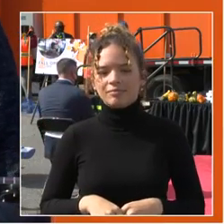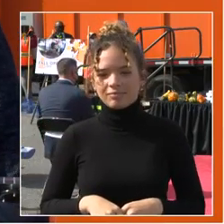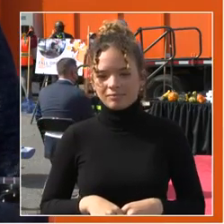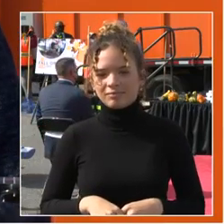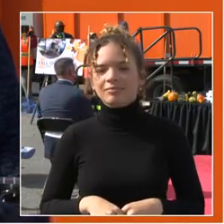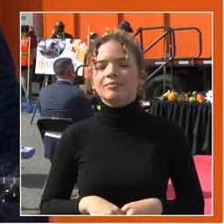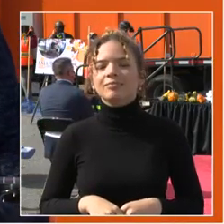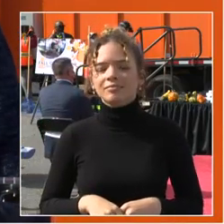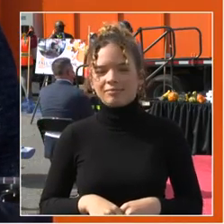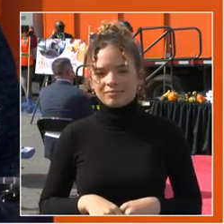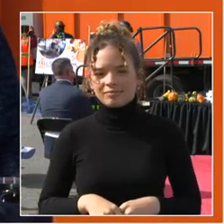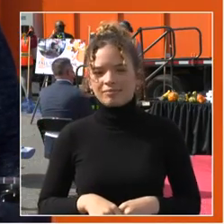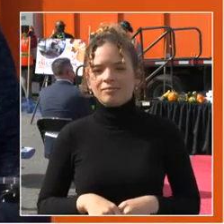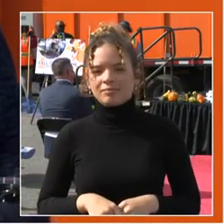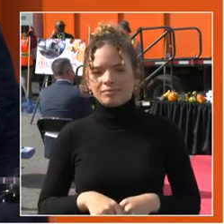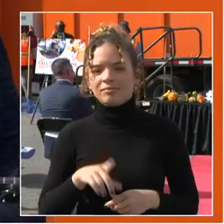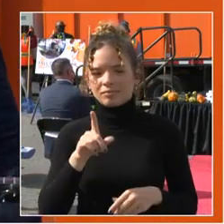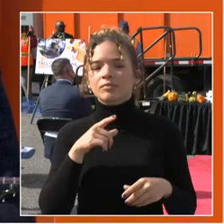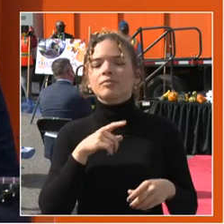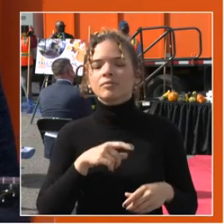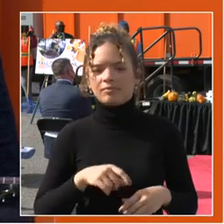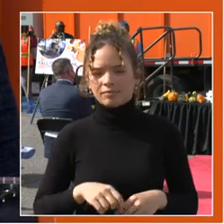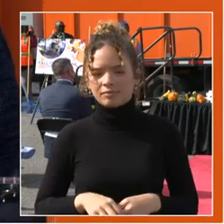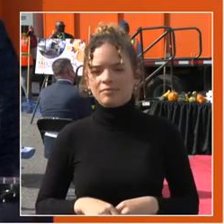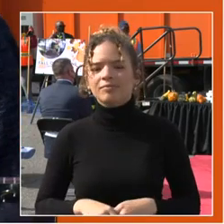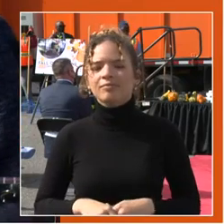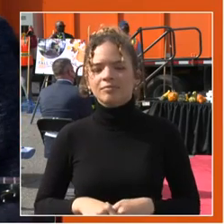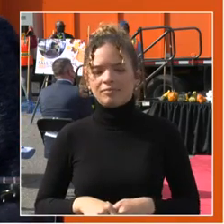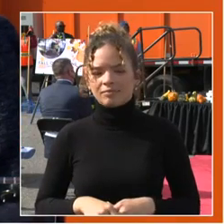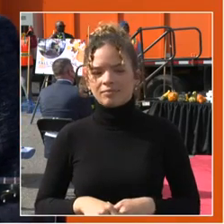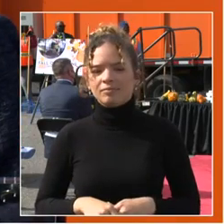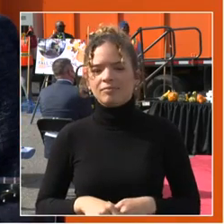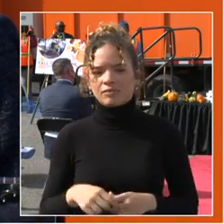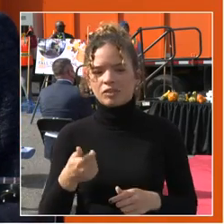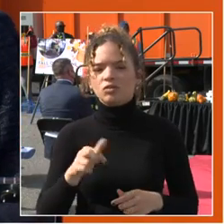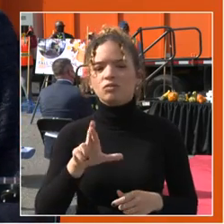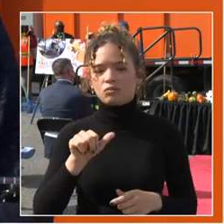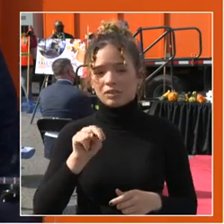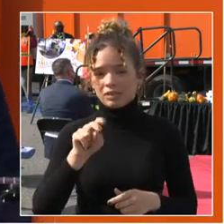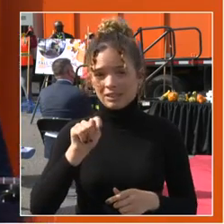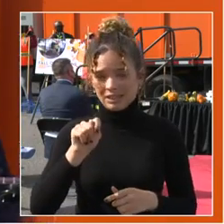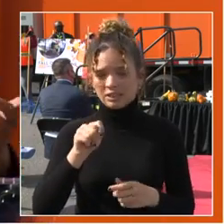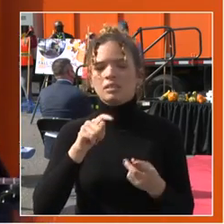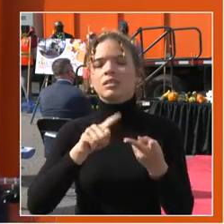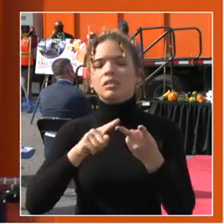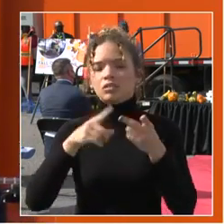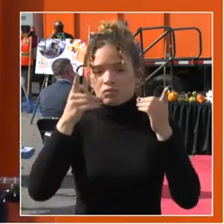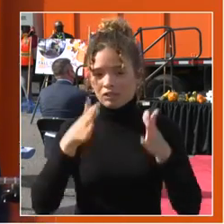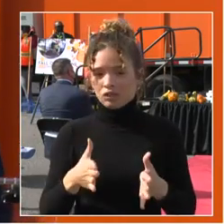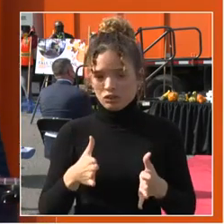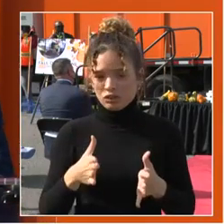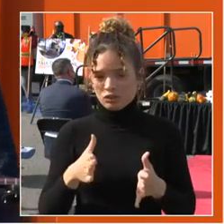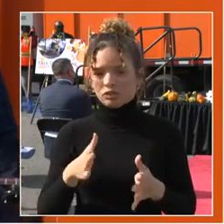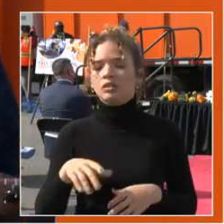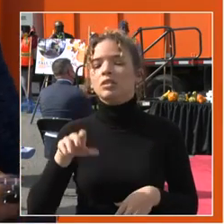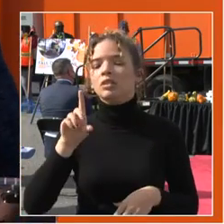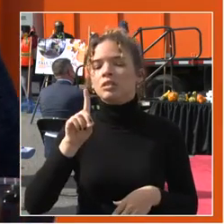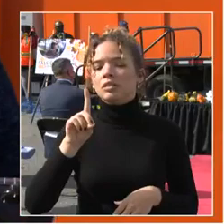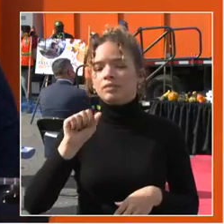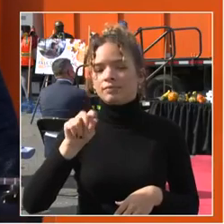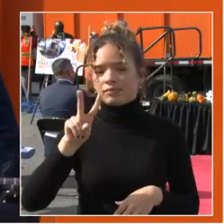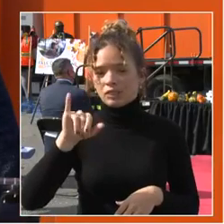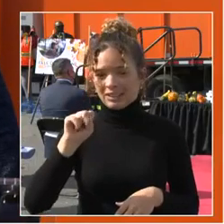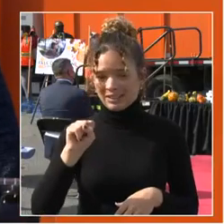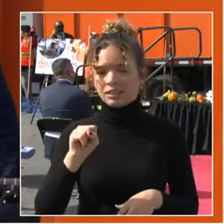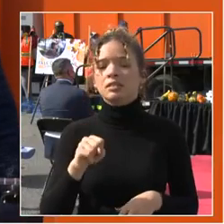second, Dr. Christina Grant and Director Christine Davis, and I also want to acknowledge Tommy Wells,